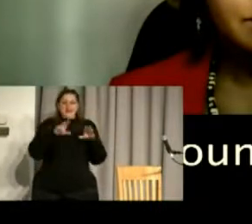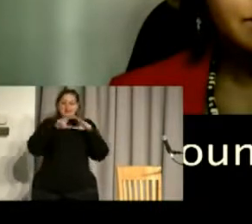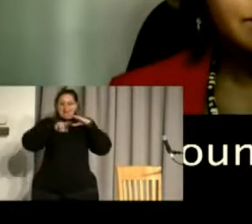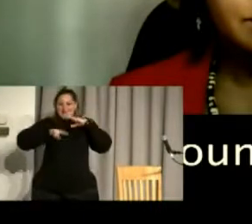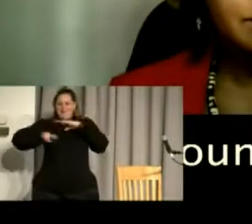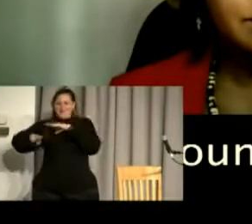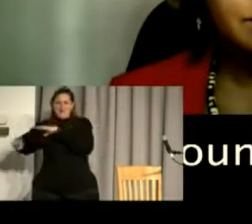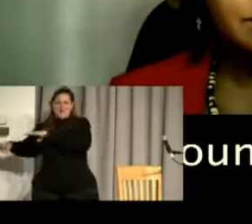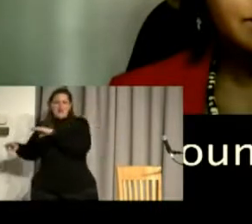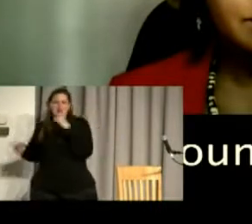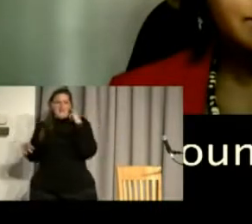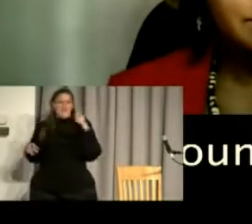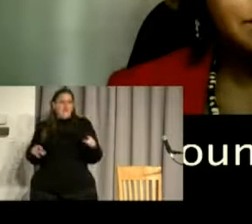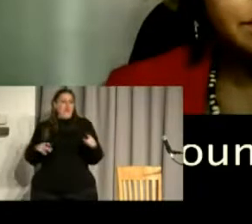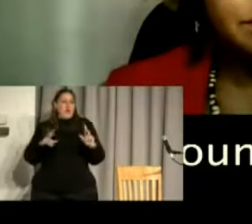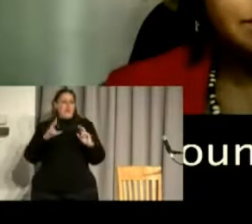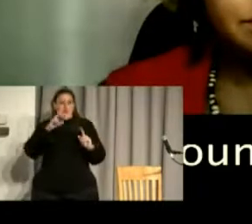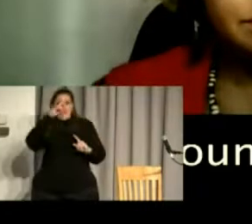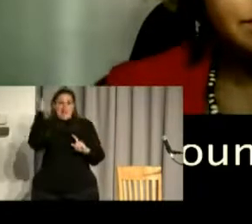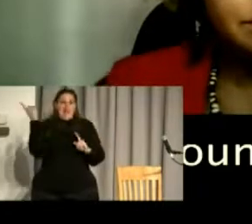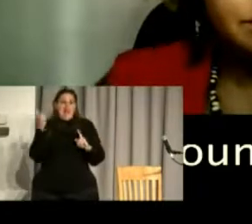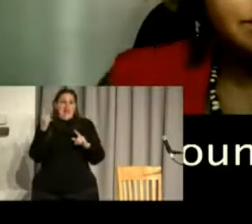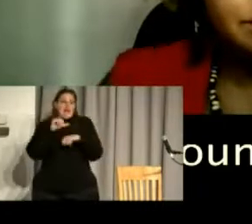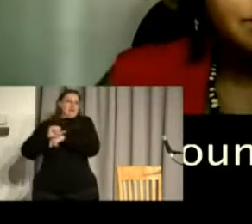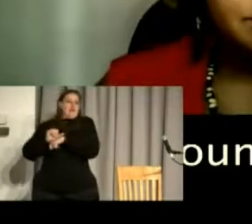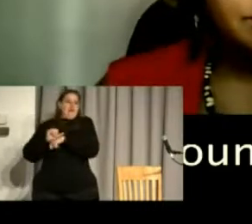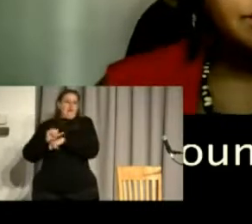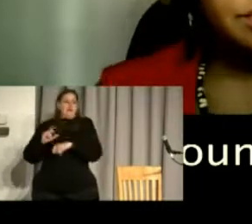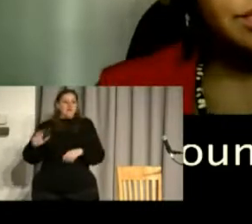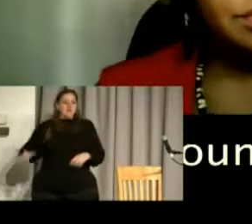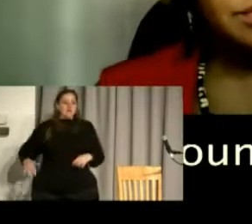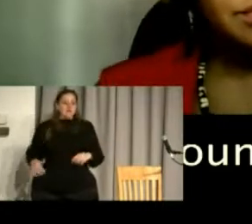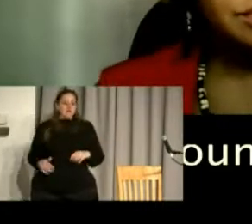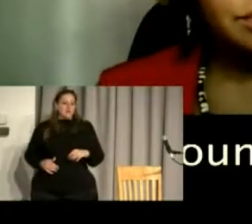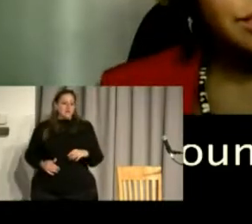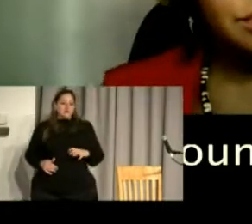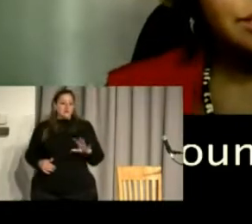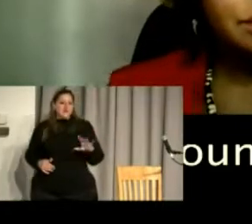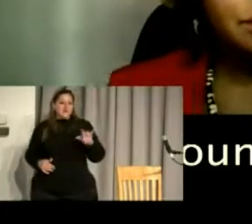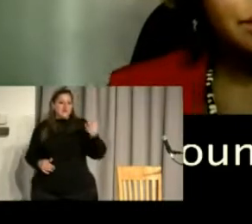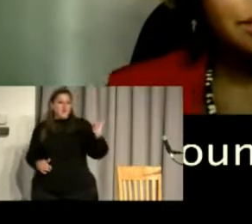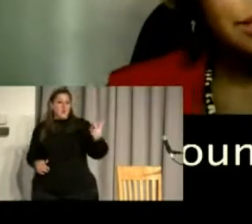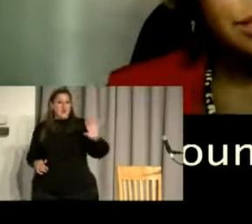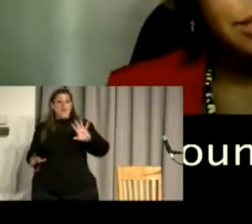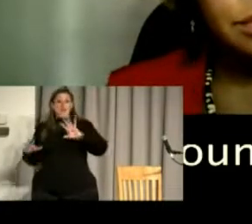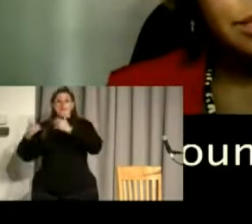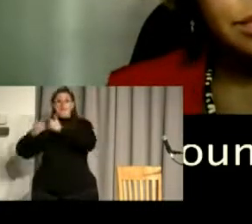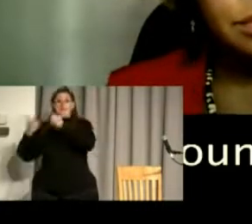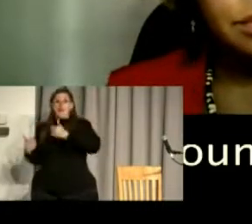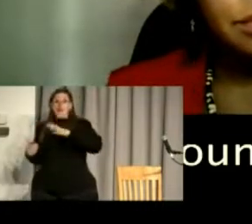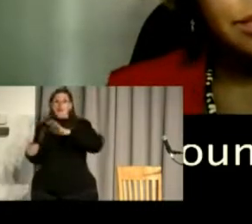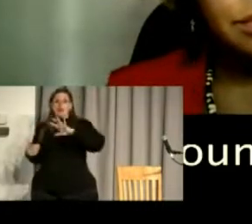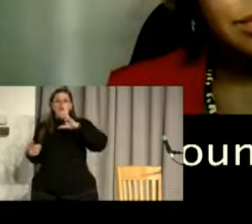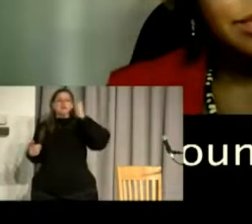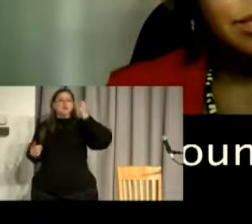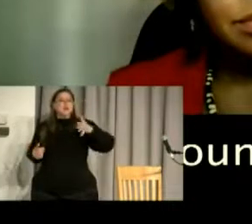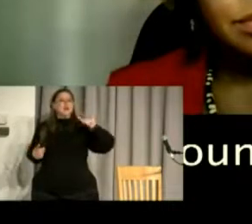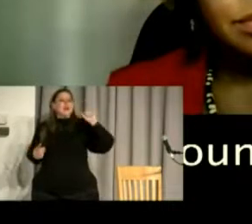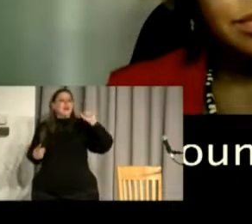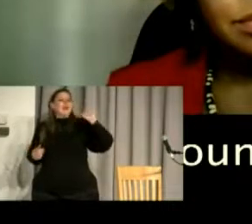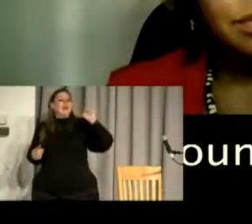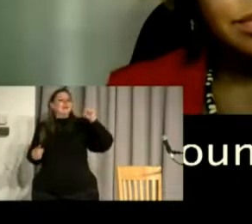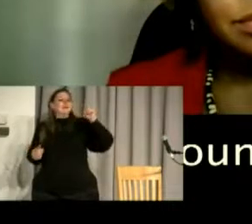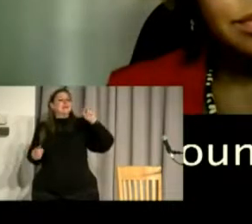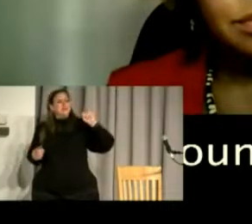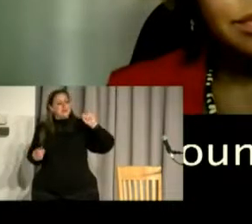if not thousands, of historical antebellum Black cemeteries that are at risk from